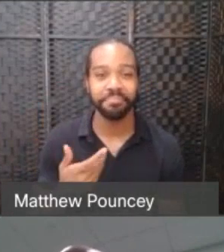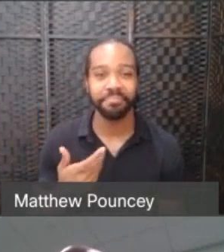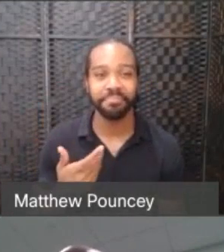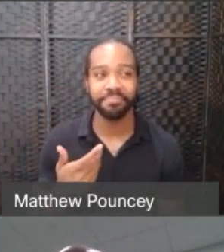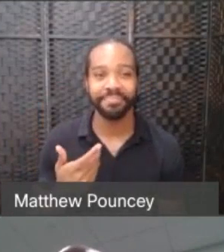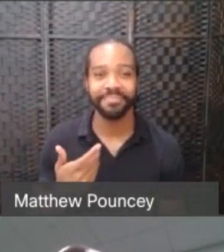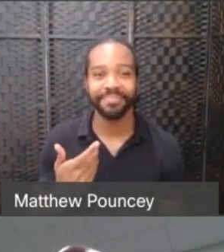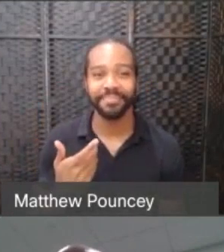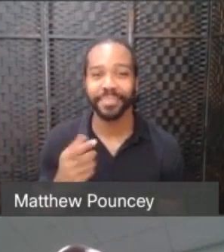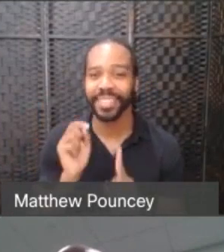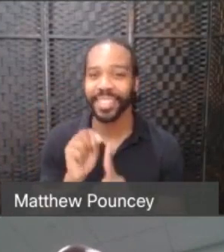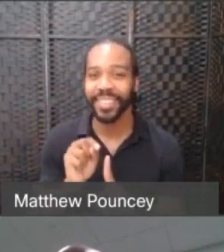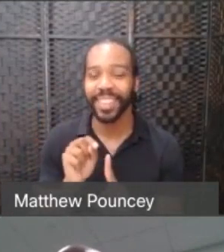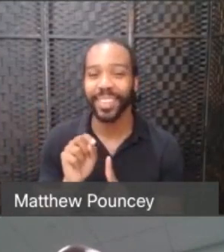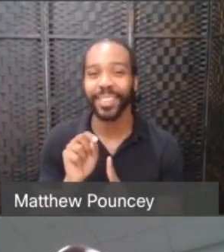particularly those